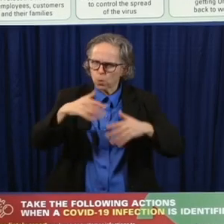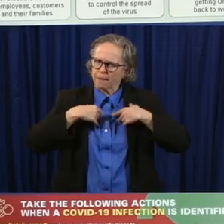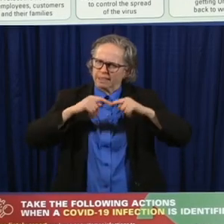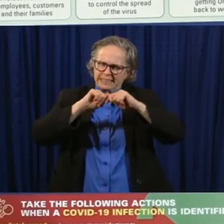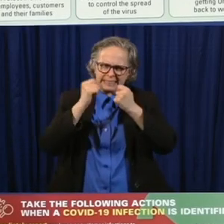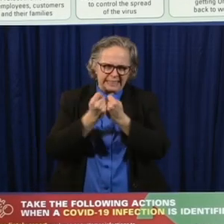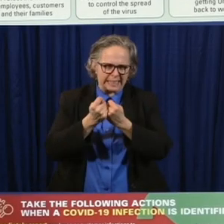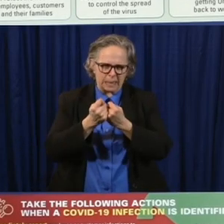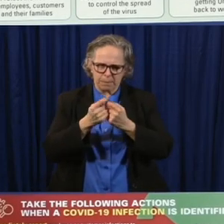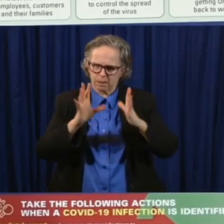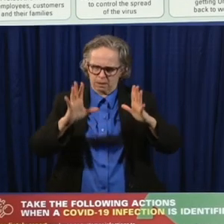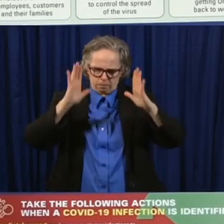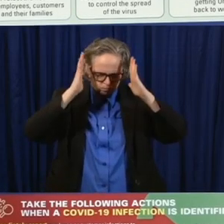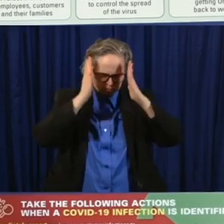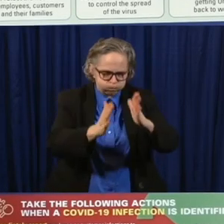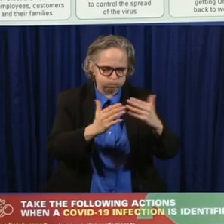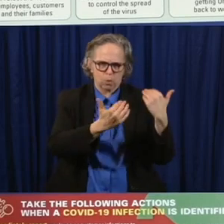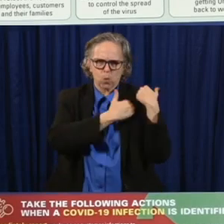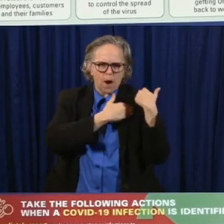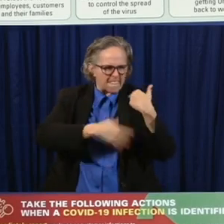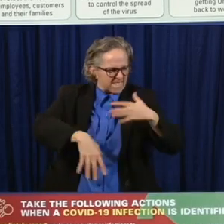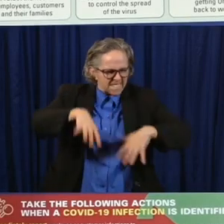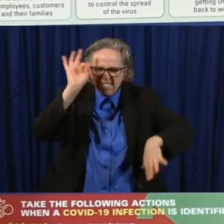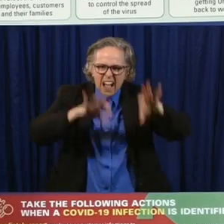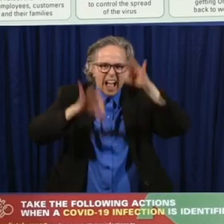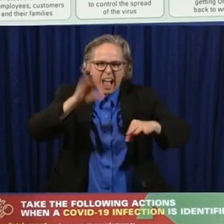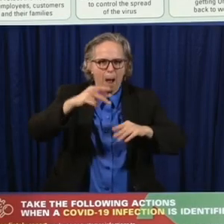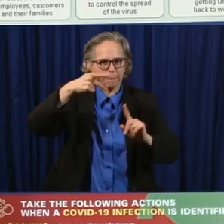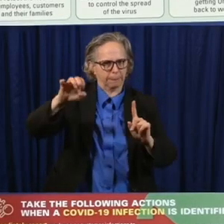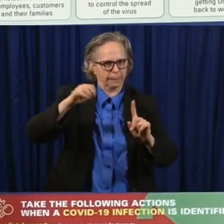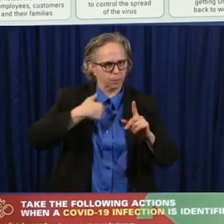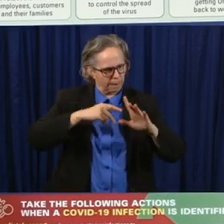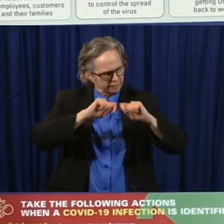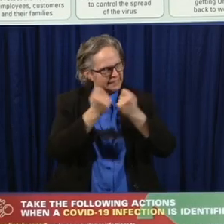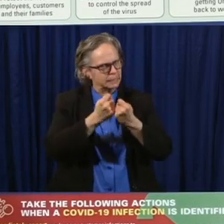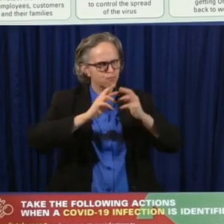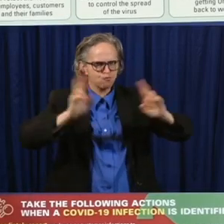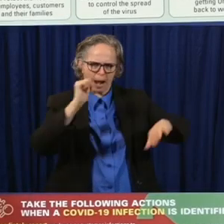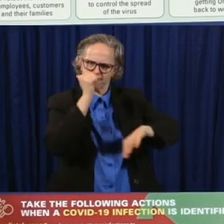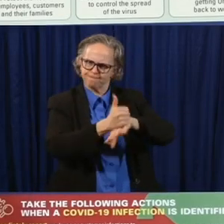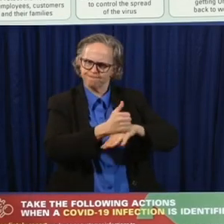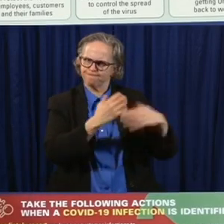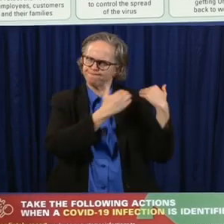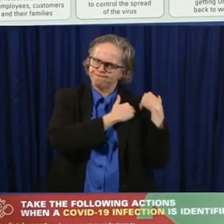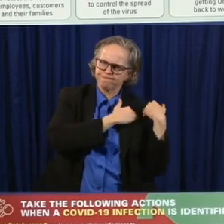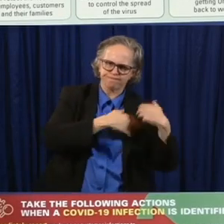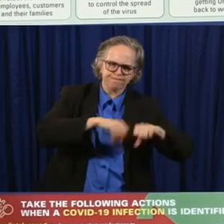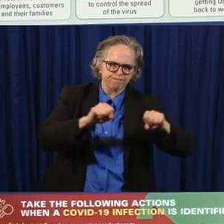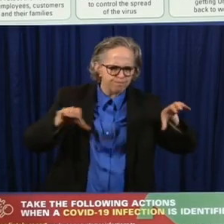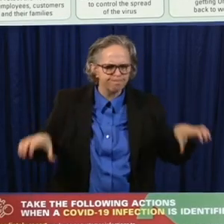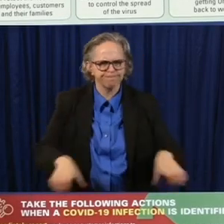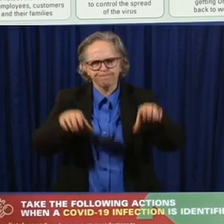single day to try to secure more of the personal protection equipment.